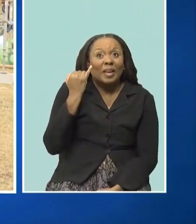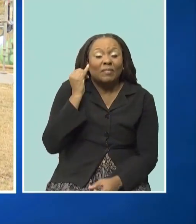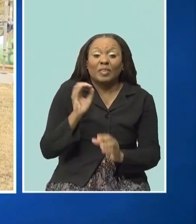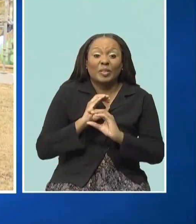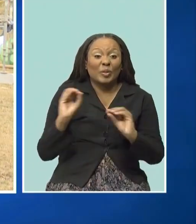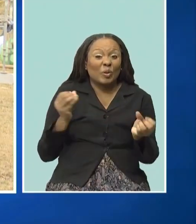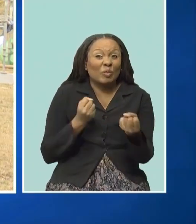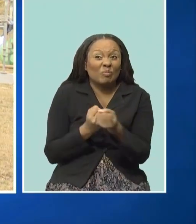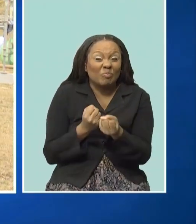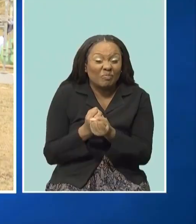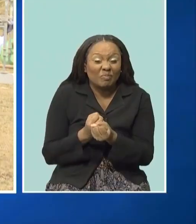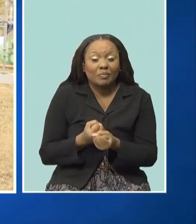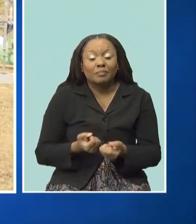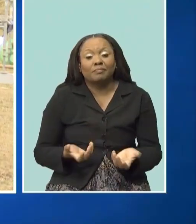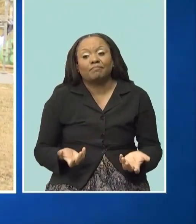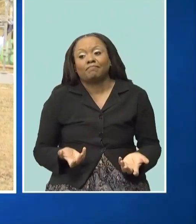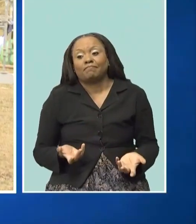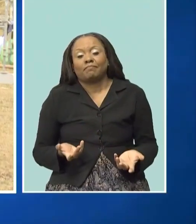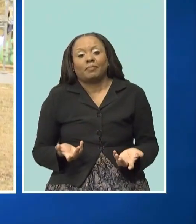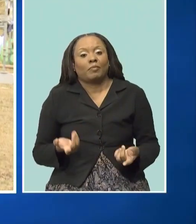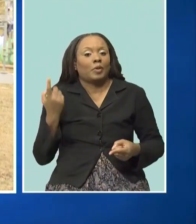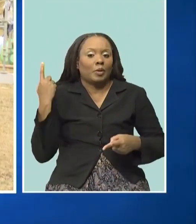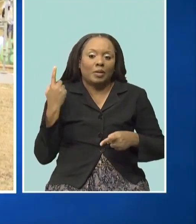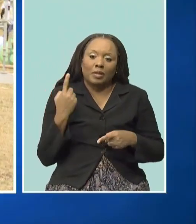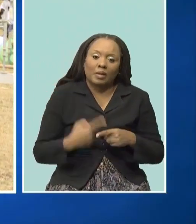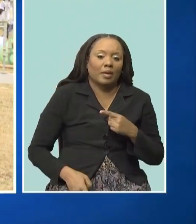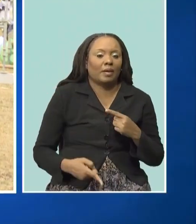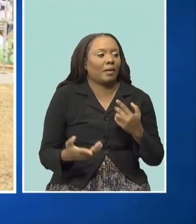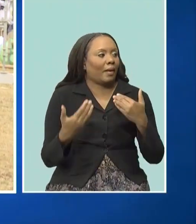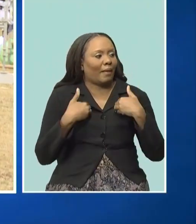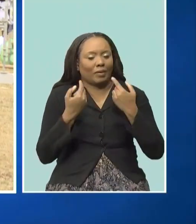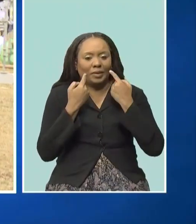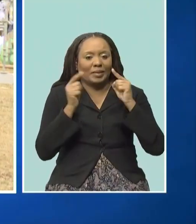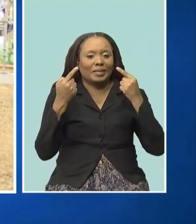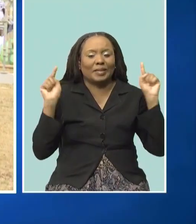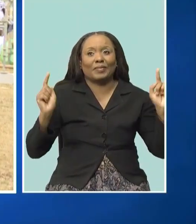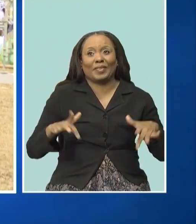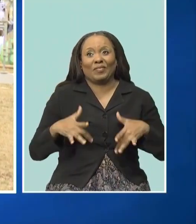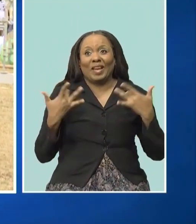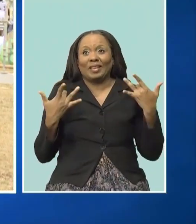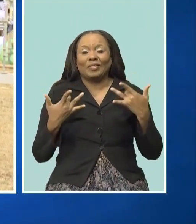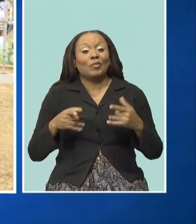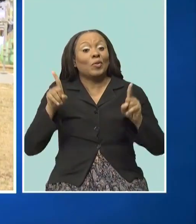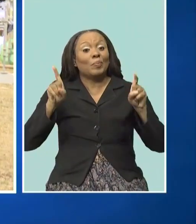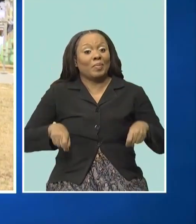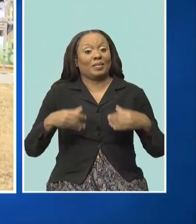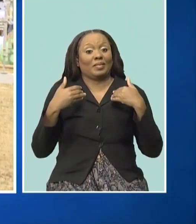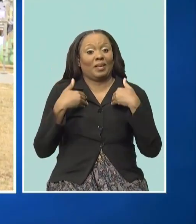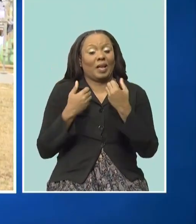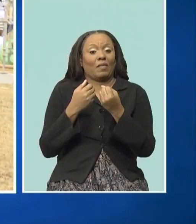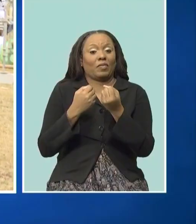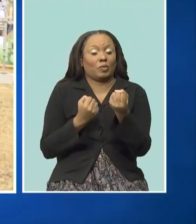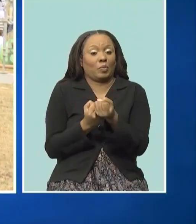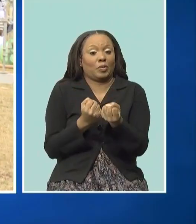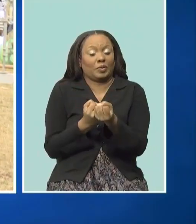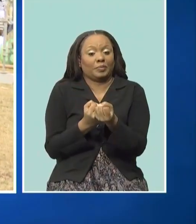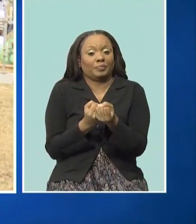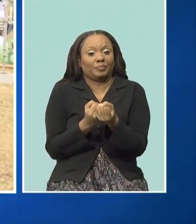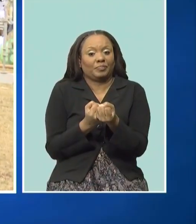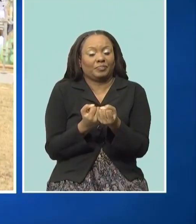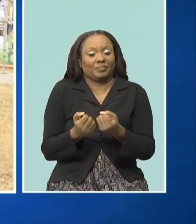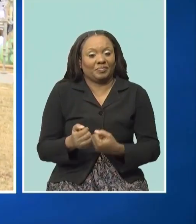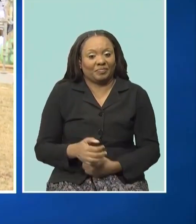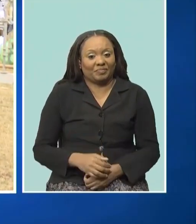sponsorship, we cannot do this event. We must get sponsorship. Because the way how things